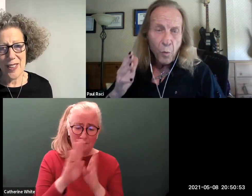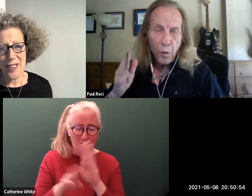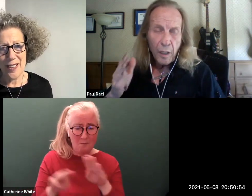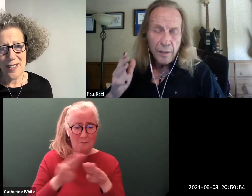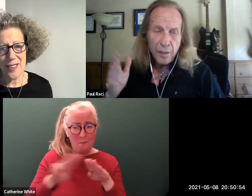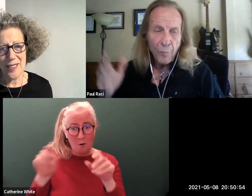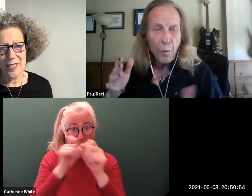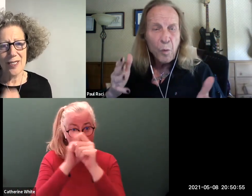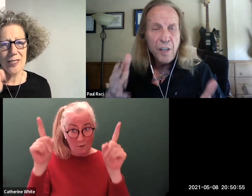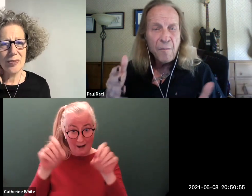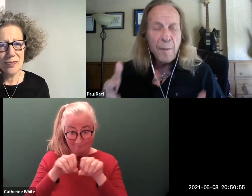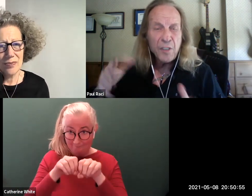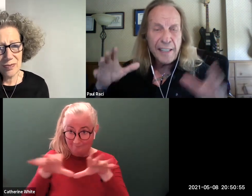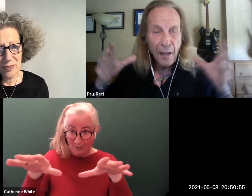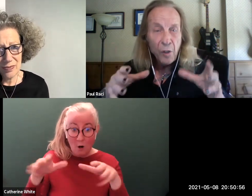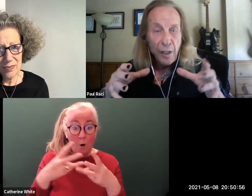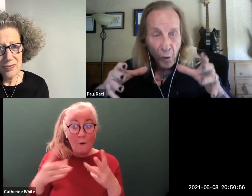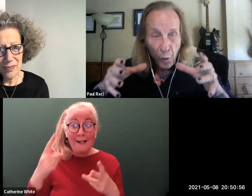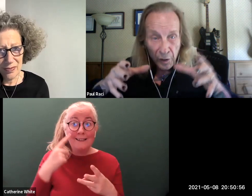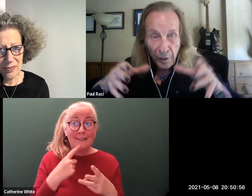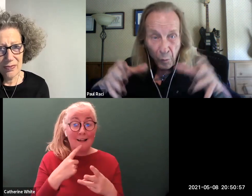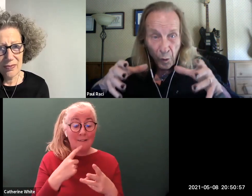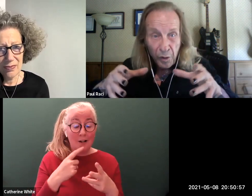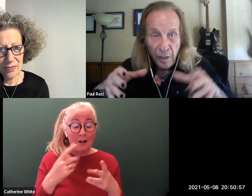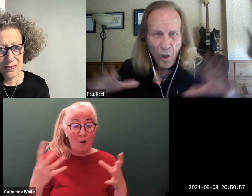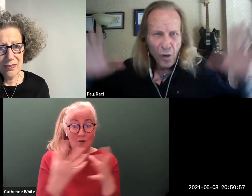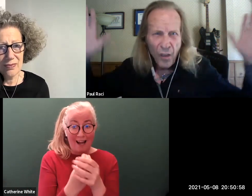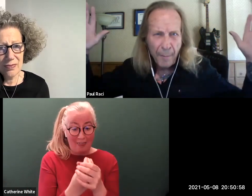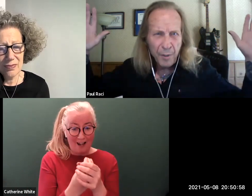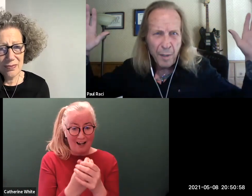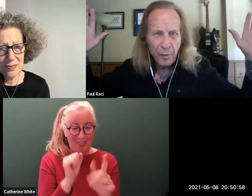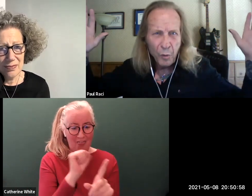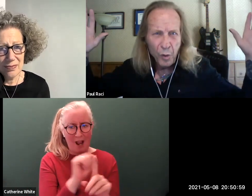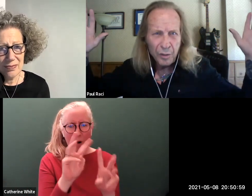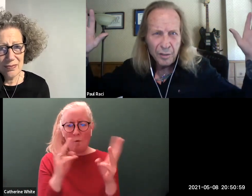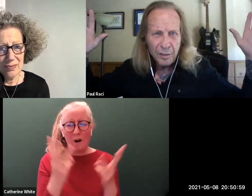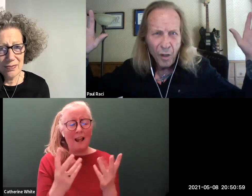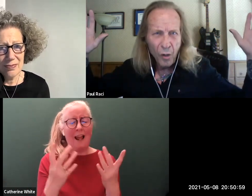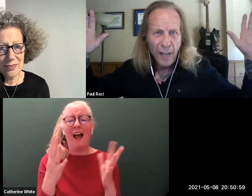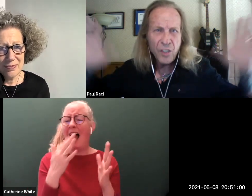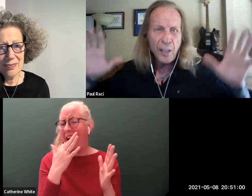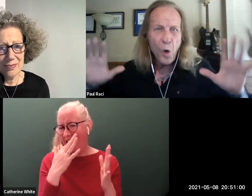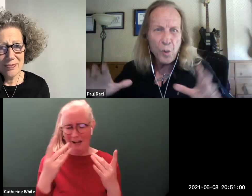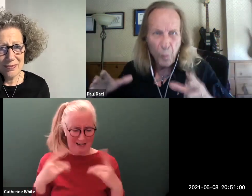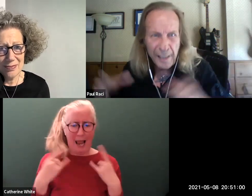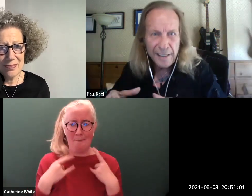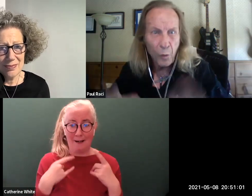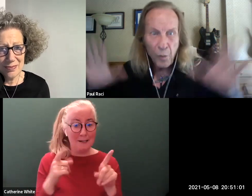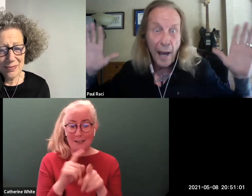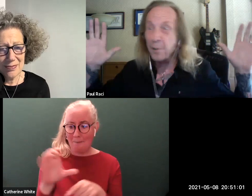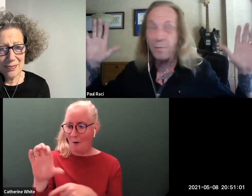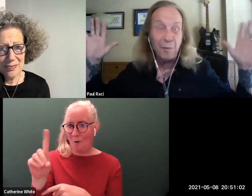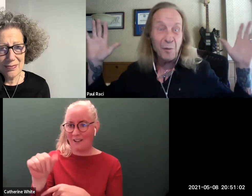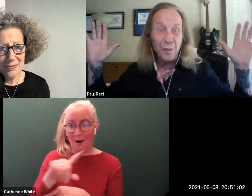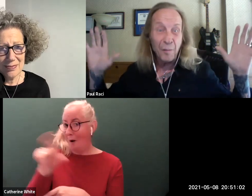Yeah. So when deaf people are together in their own little world, well, they're the happiest people in the world. Oh God, just like Codas, when we get together, we're